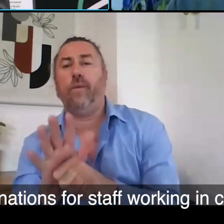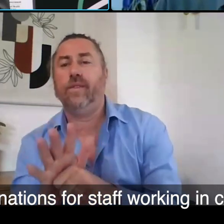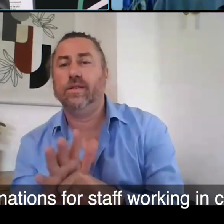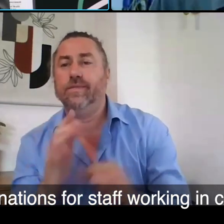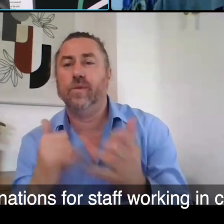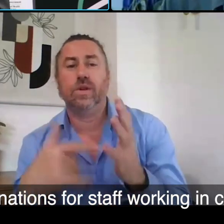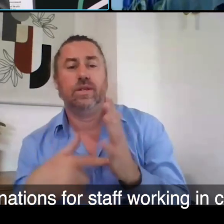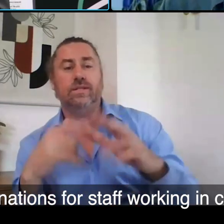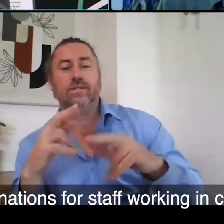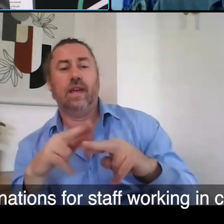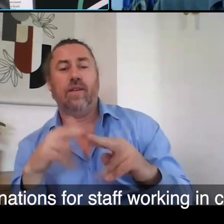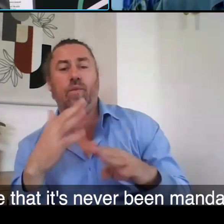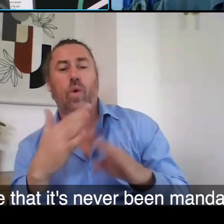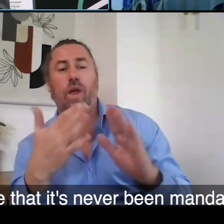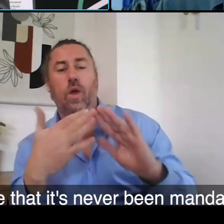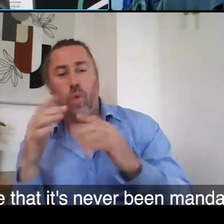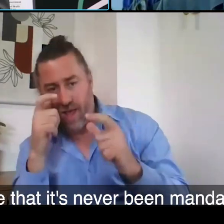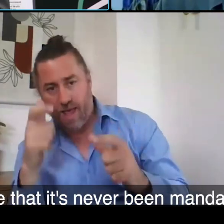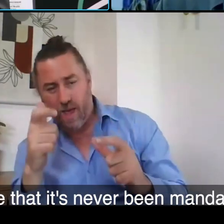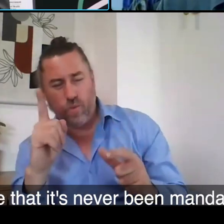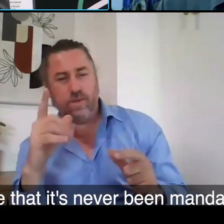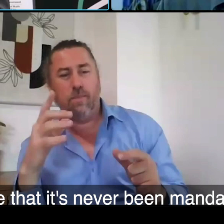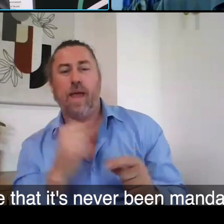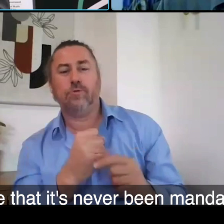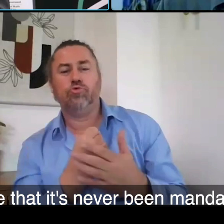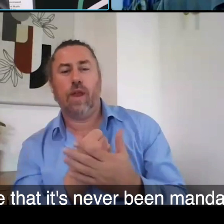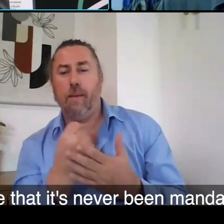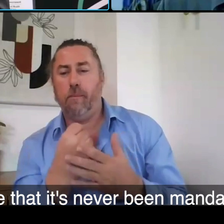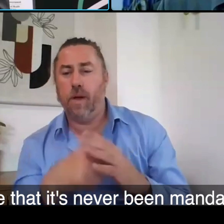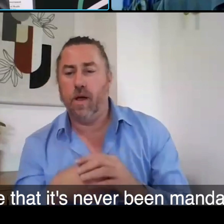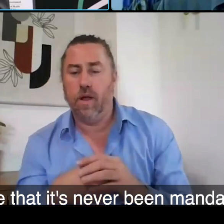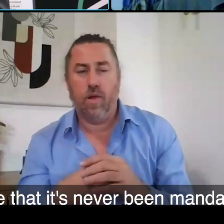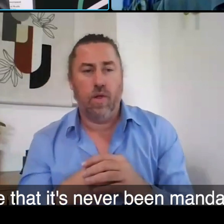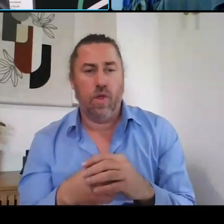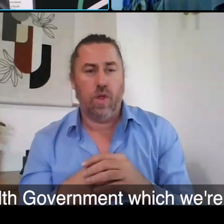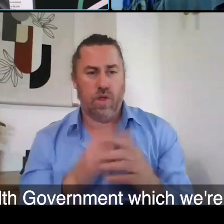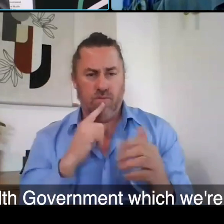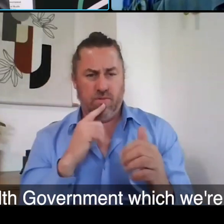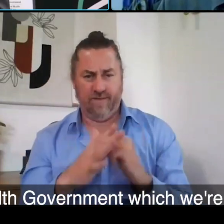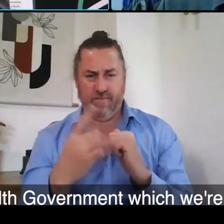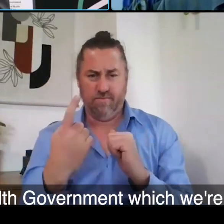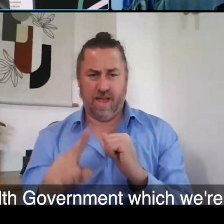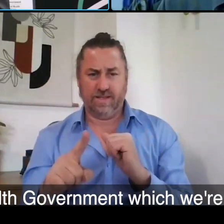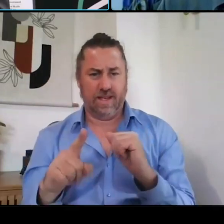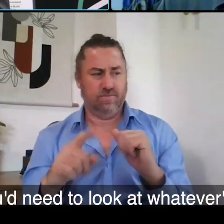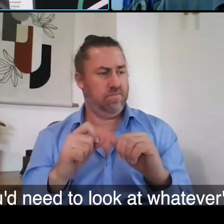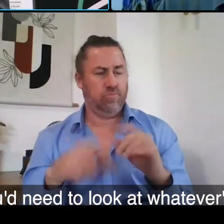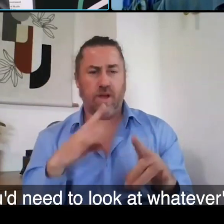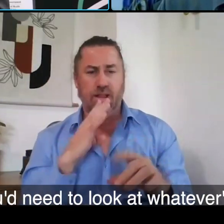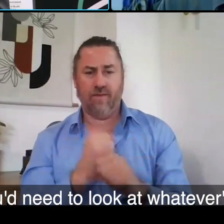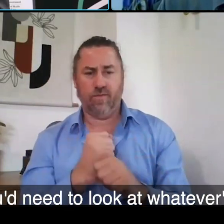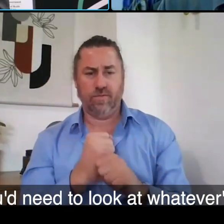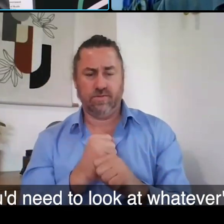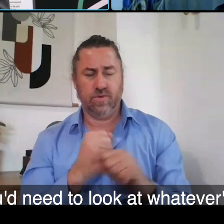staff working in community care? I'll just note that this never been mandated by the Commonwealth Government, which we're representing here.